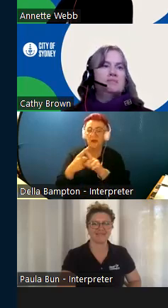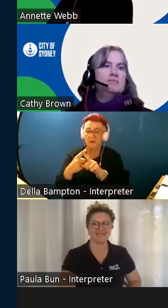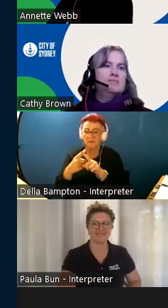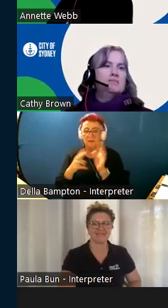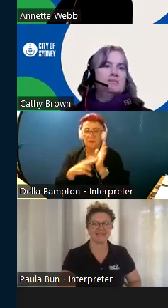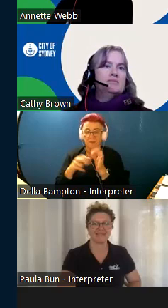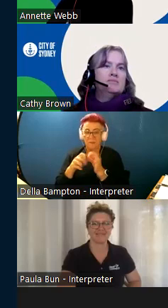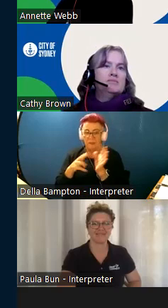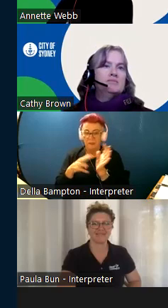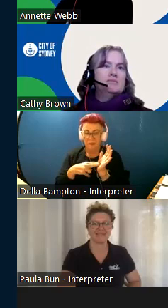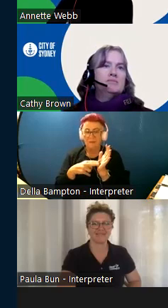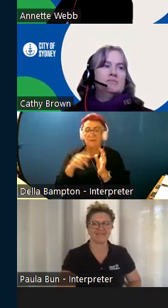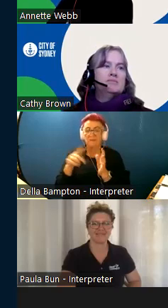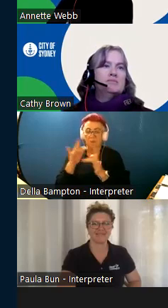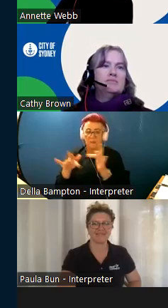bills.